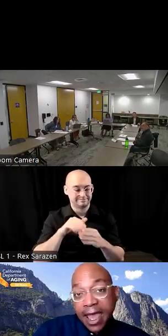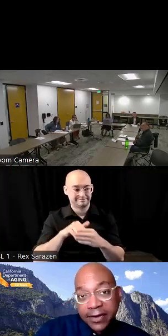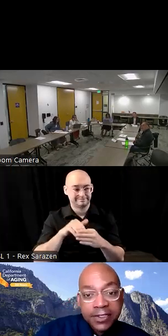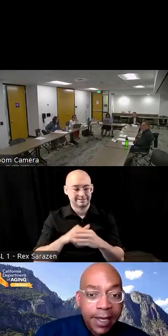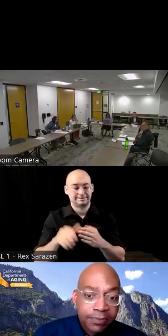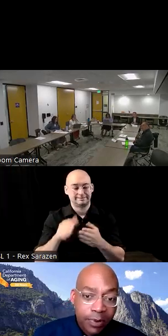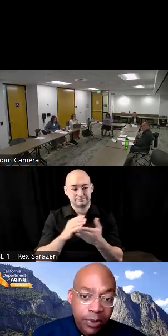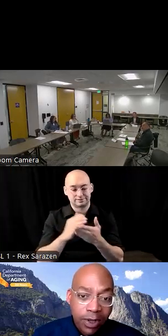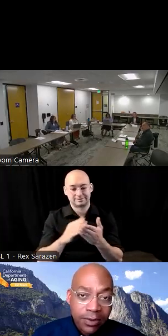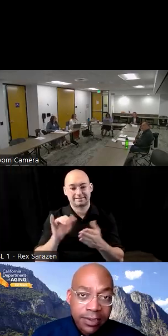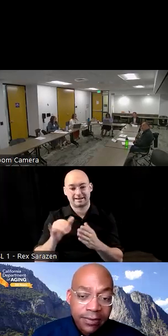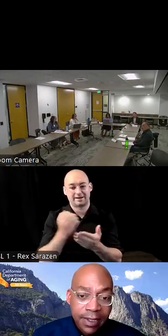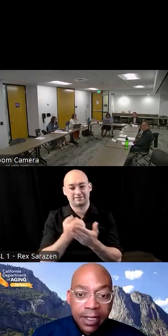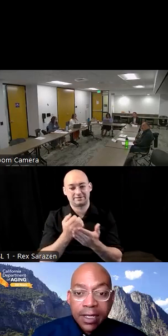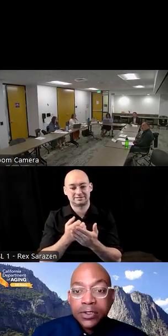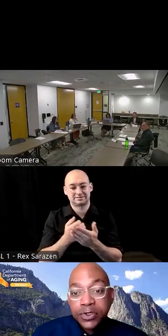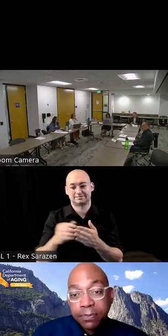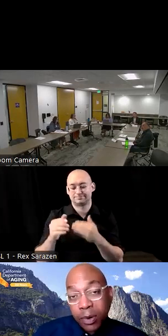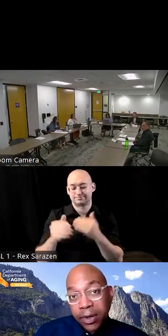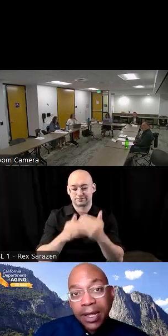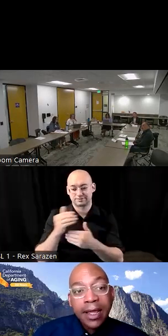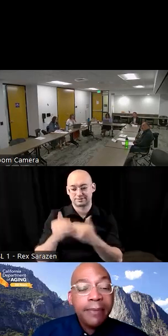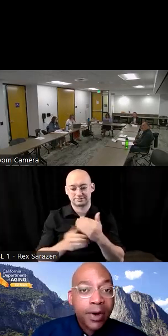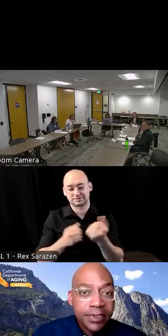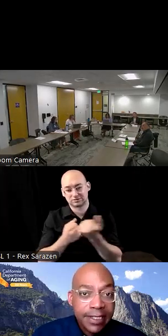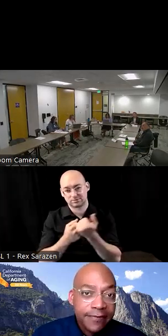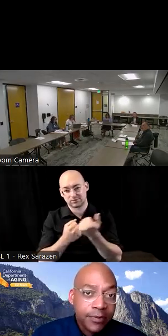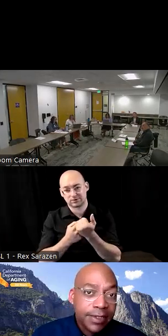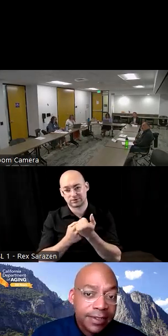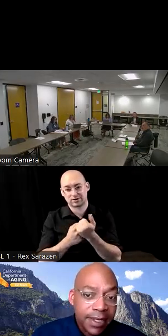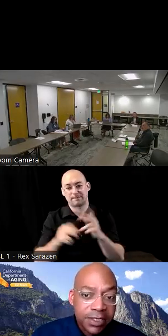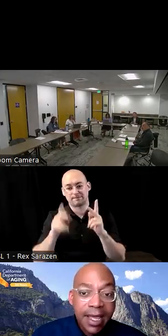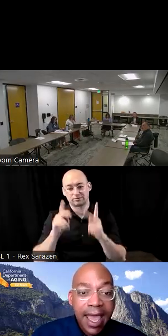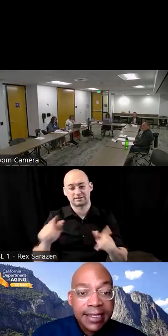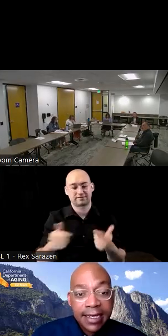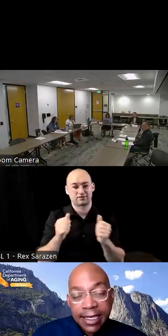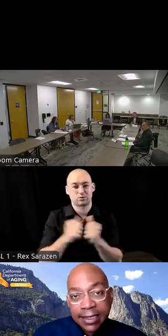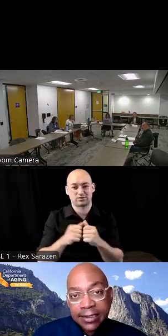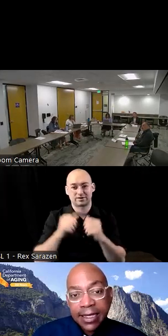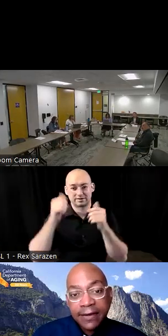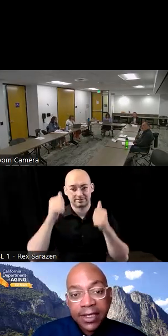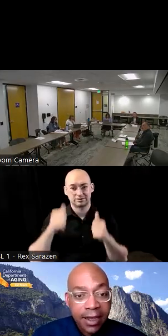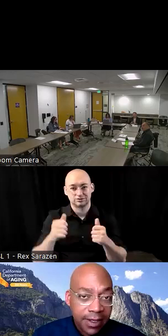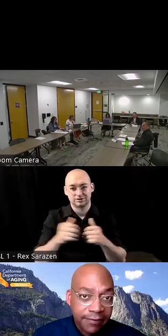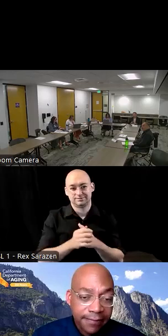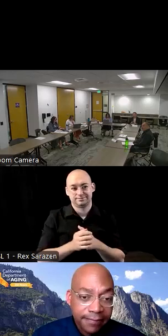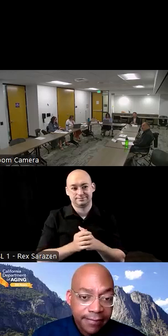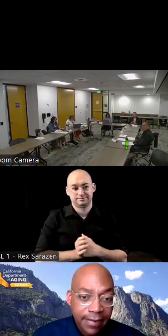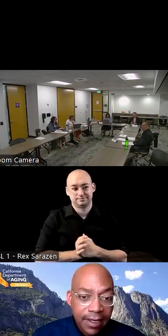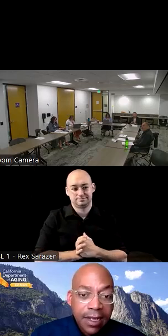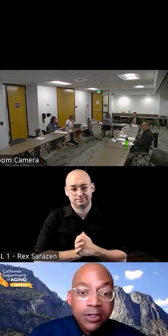ecosystem evidence-based protocols to support a person living with dementia and the needs of the